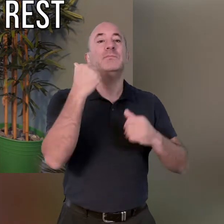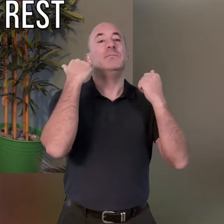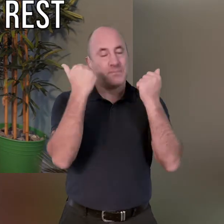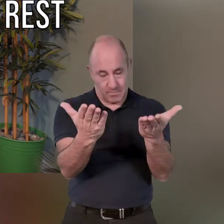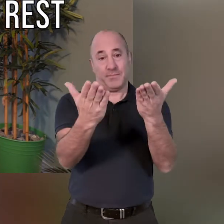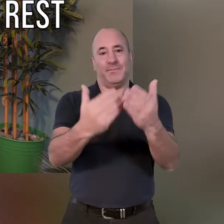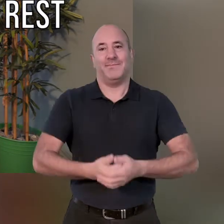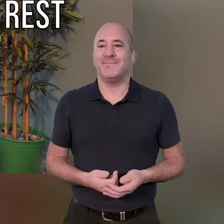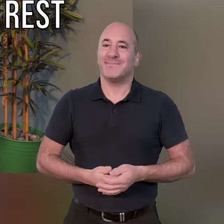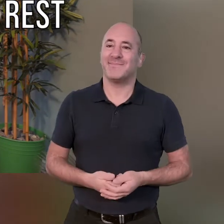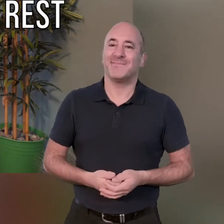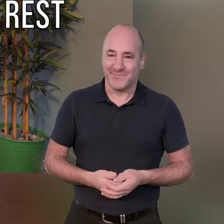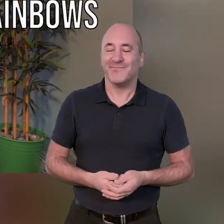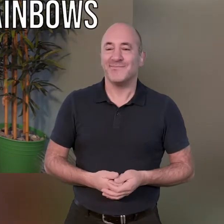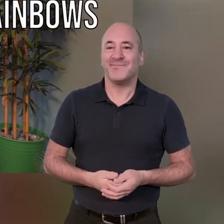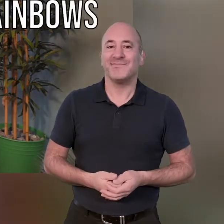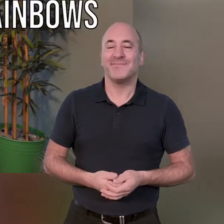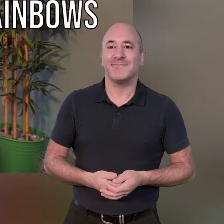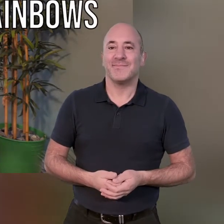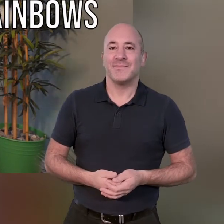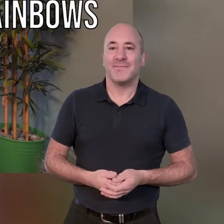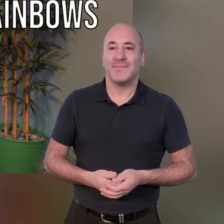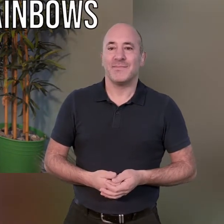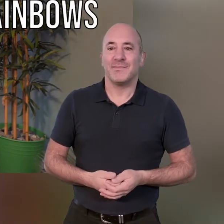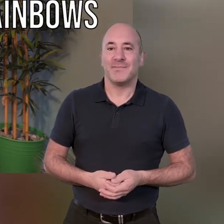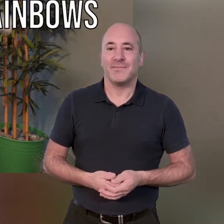1, off we go. Excellent.